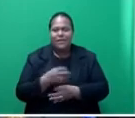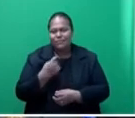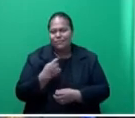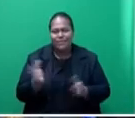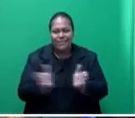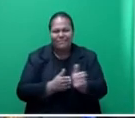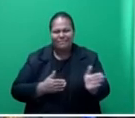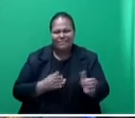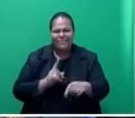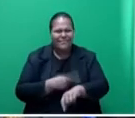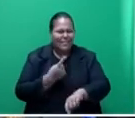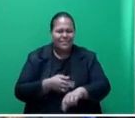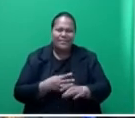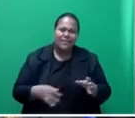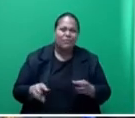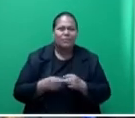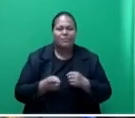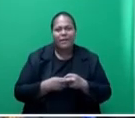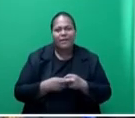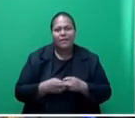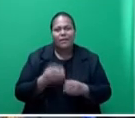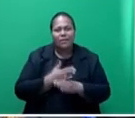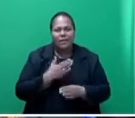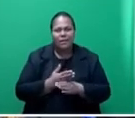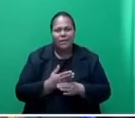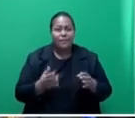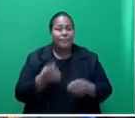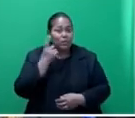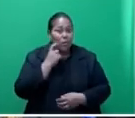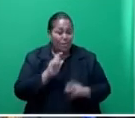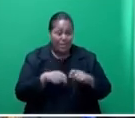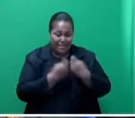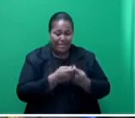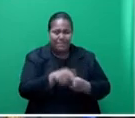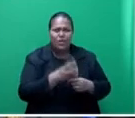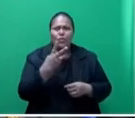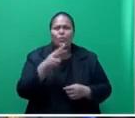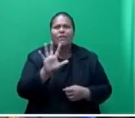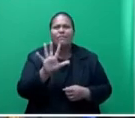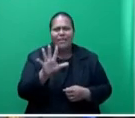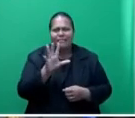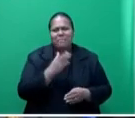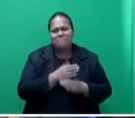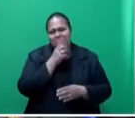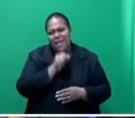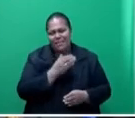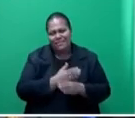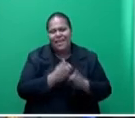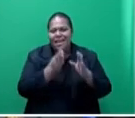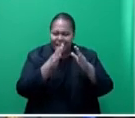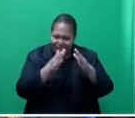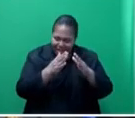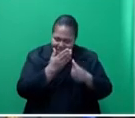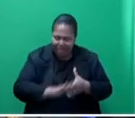the system's repair and restoration works. A WEF team of 25 workmen has been camping on the site and will continue to be engaged